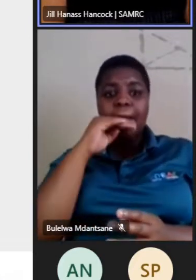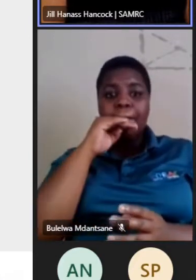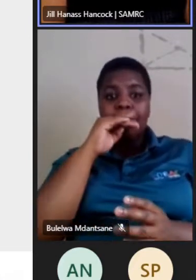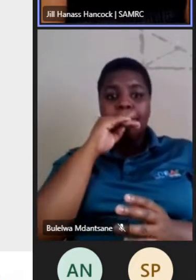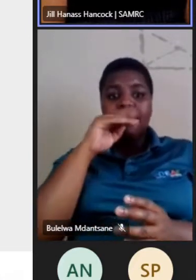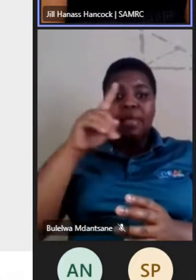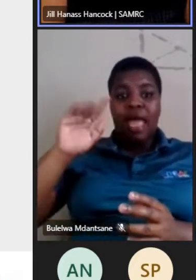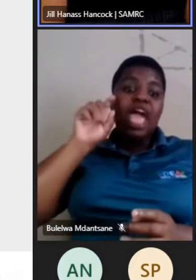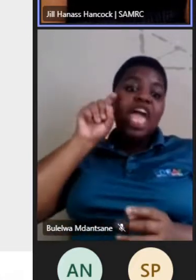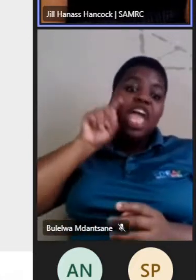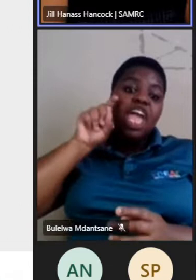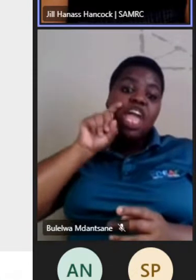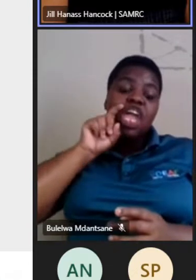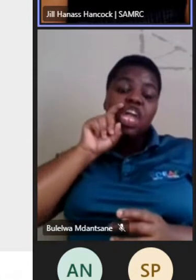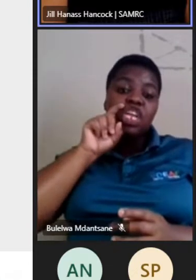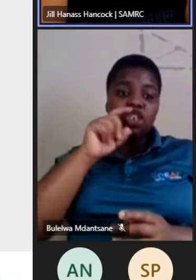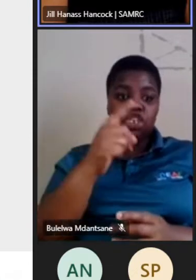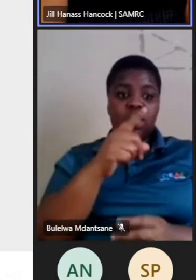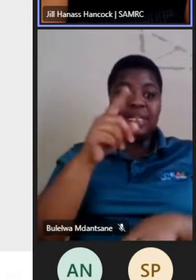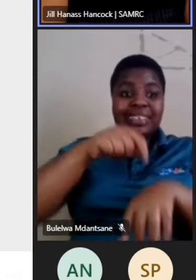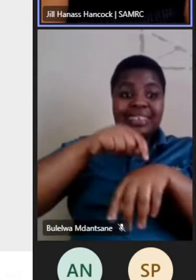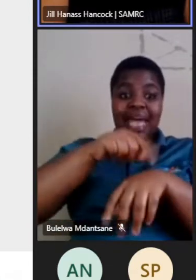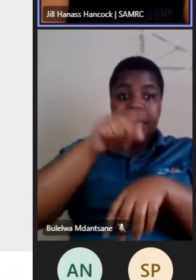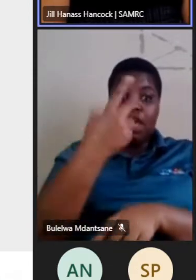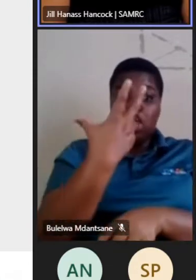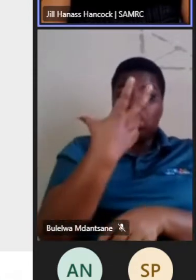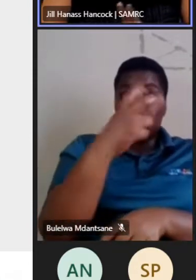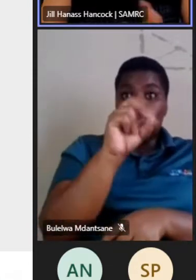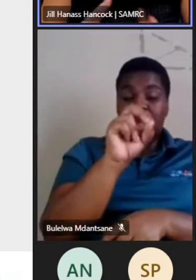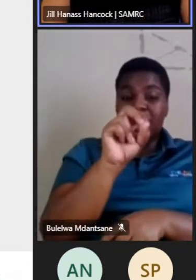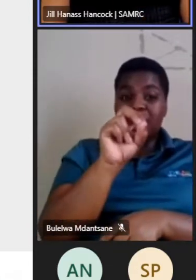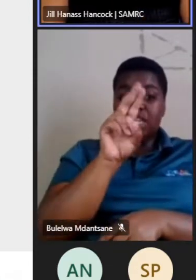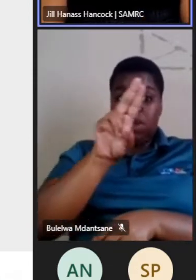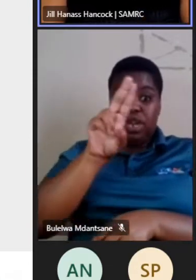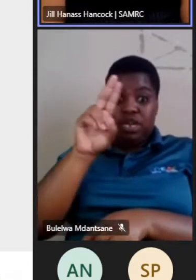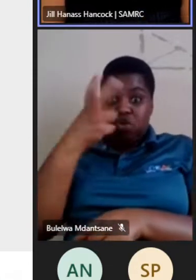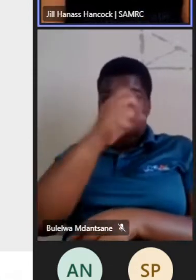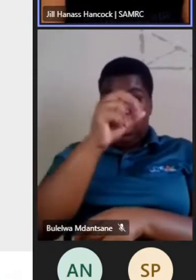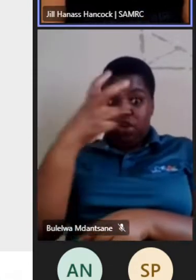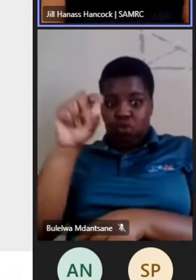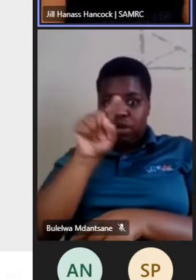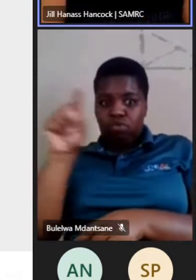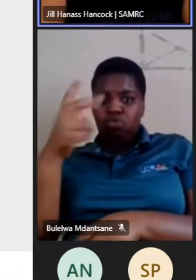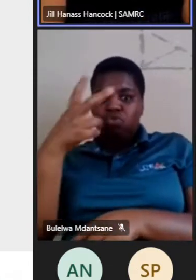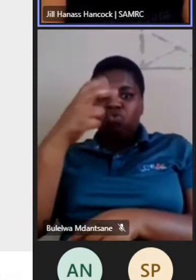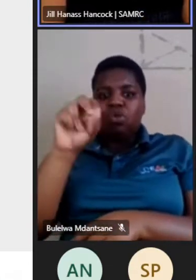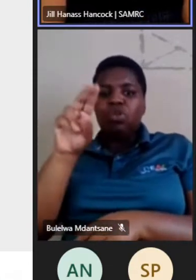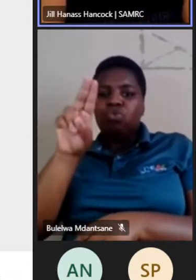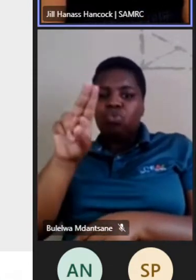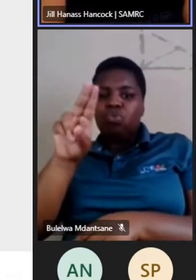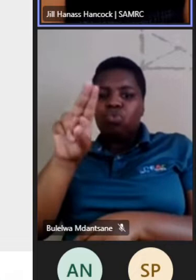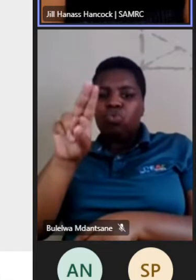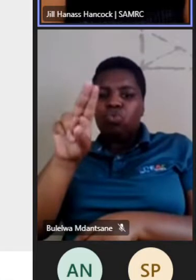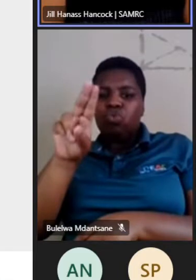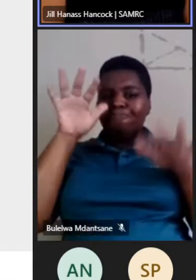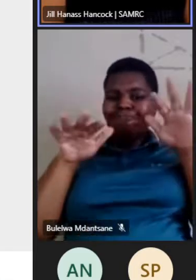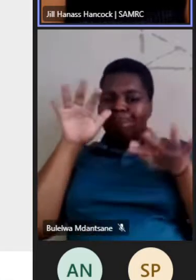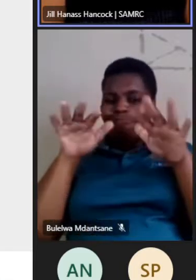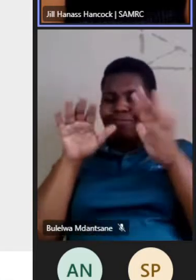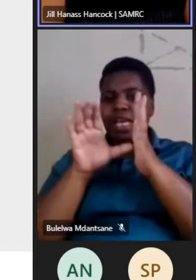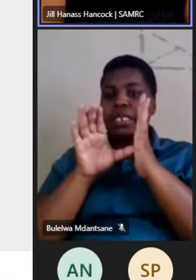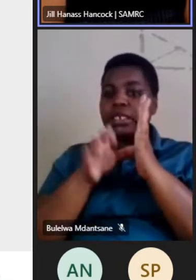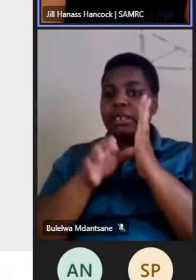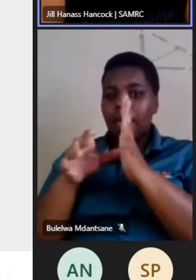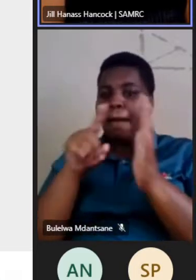these women in 2020 was between 21 and 22 years old, similar for women with and without disabilities. Most of